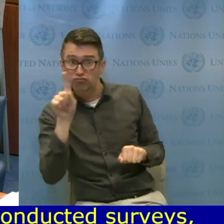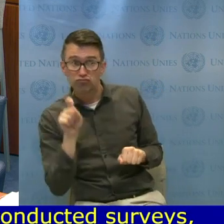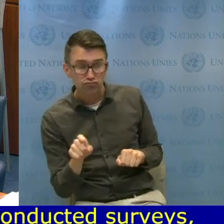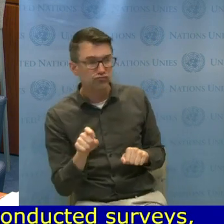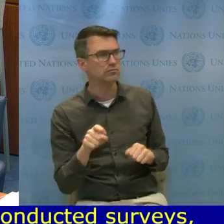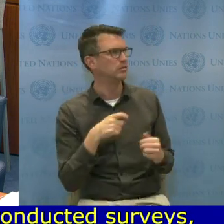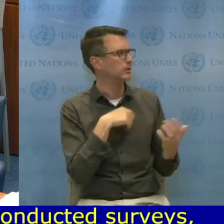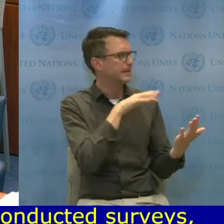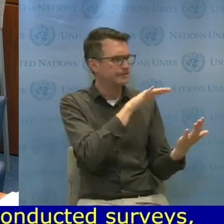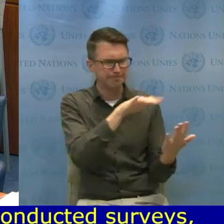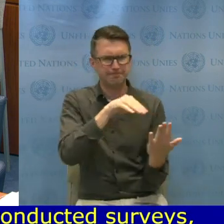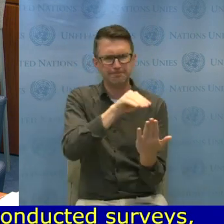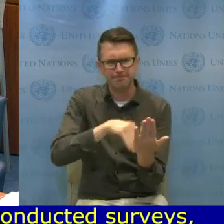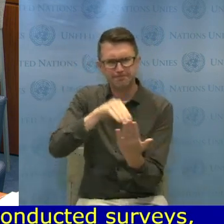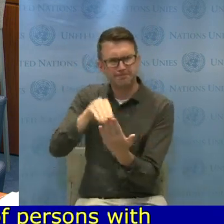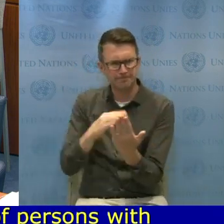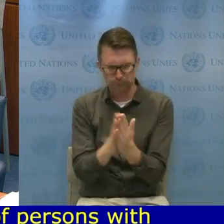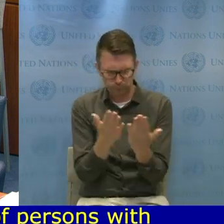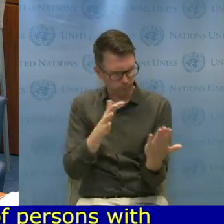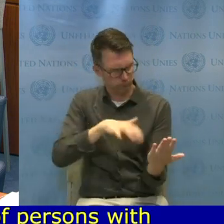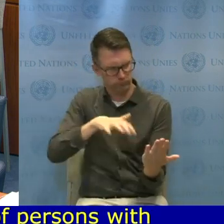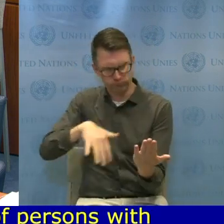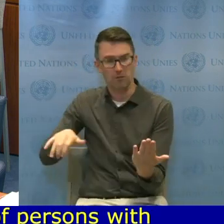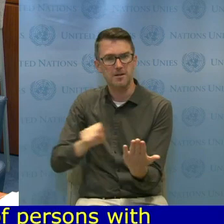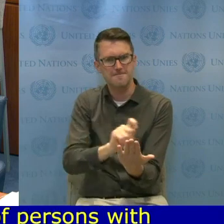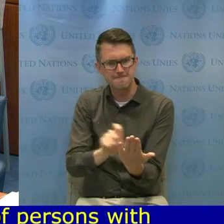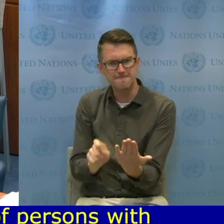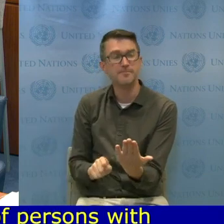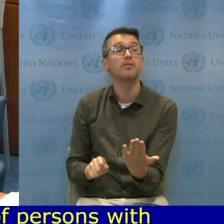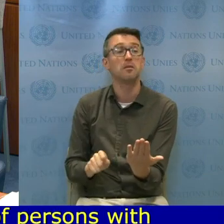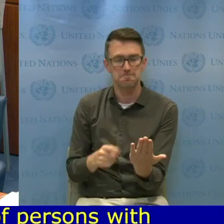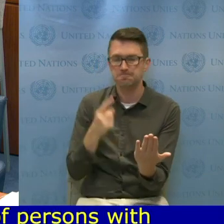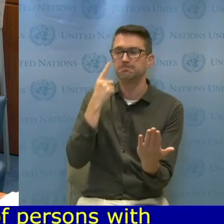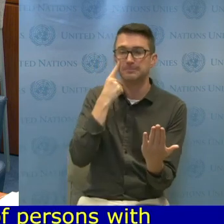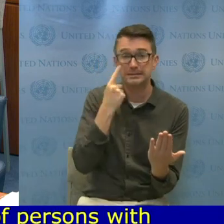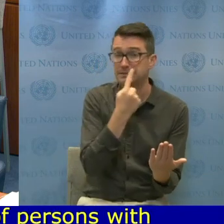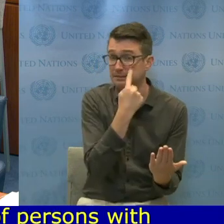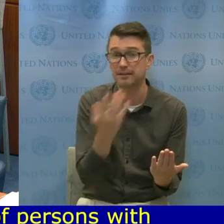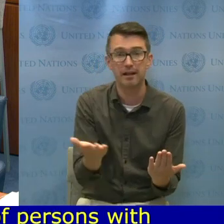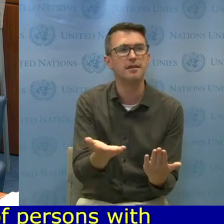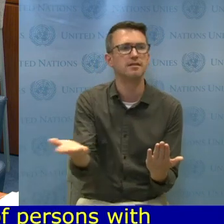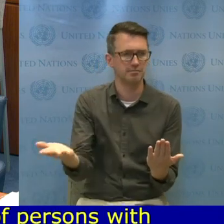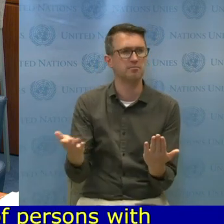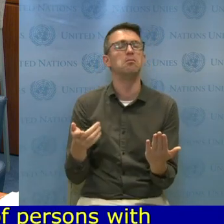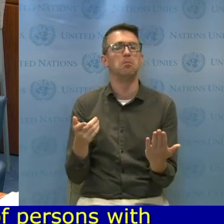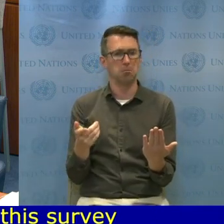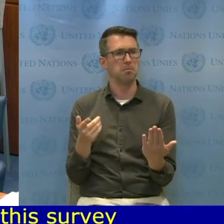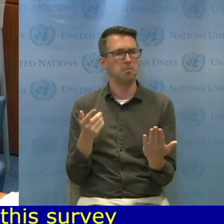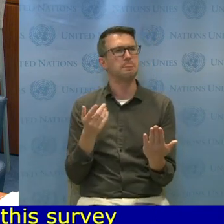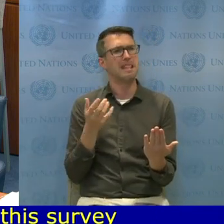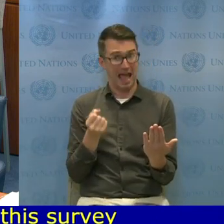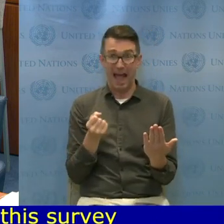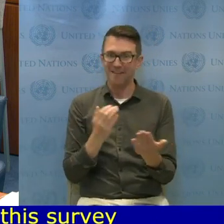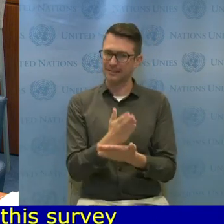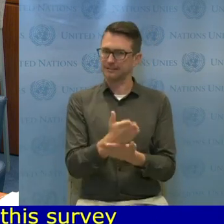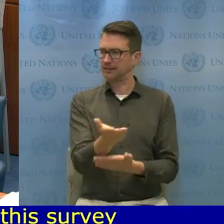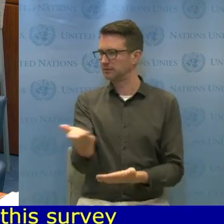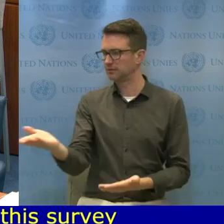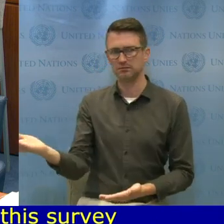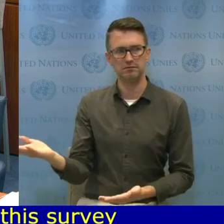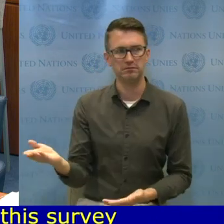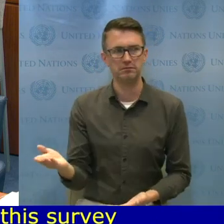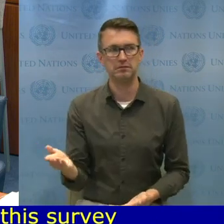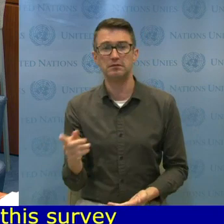access to health care as such is guaranteed, but there are still some challenges,